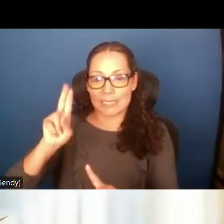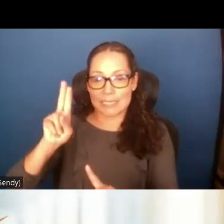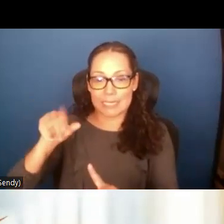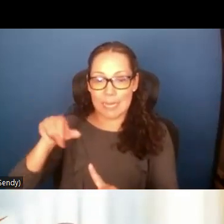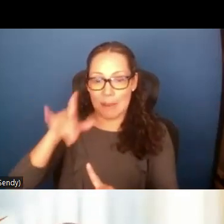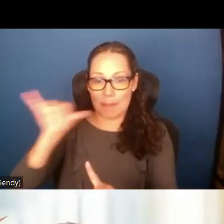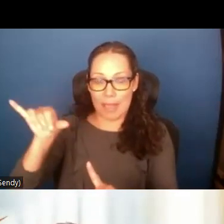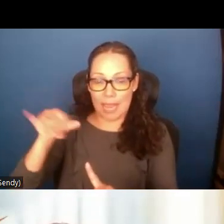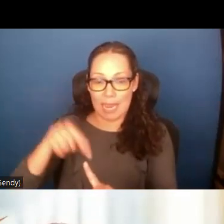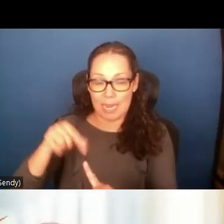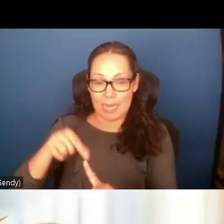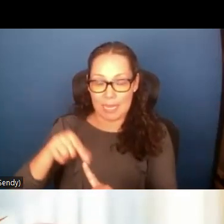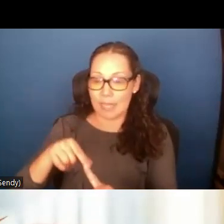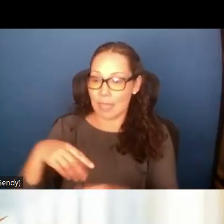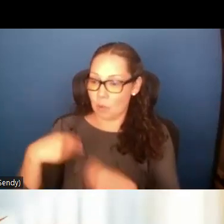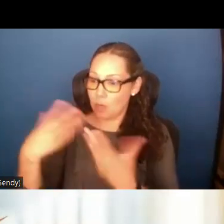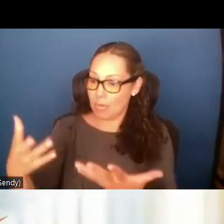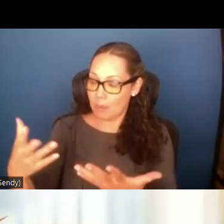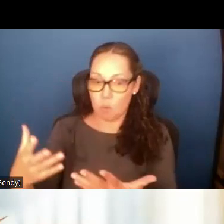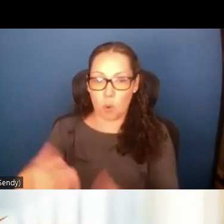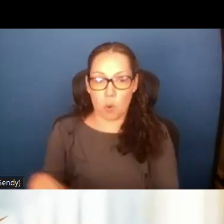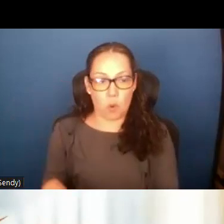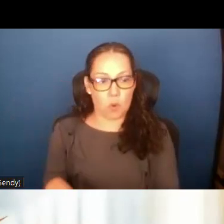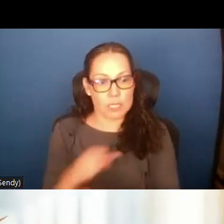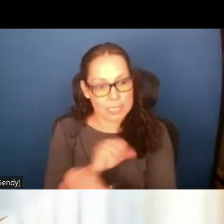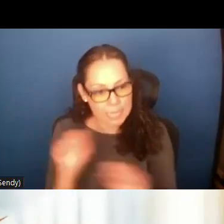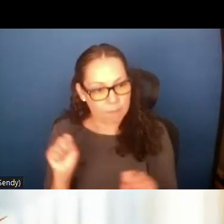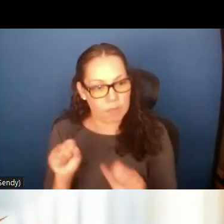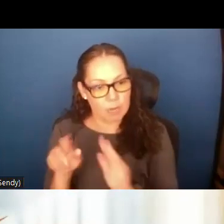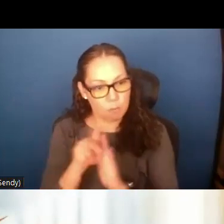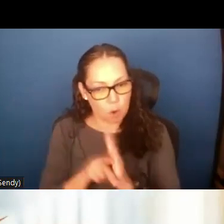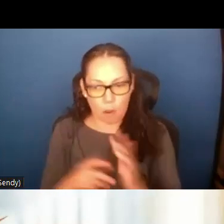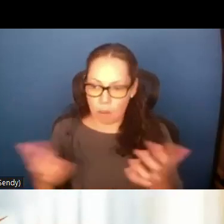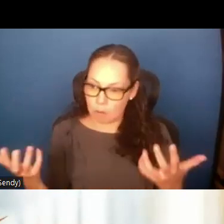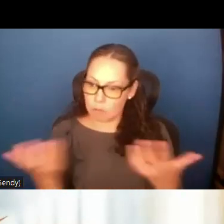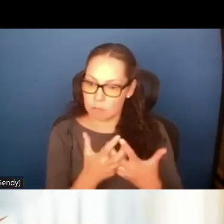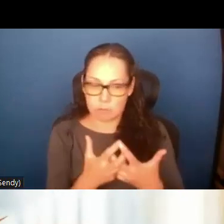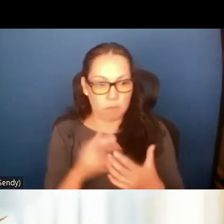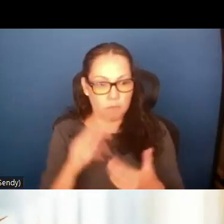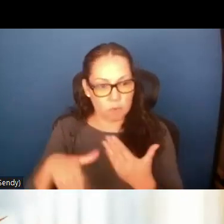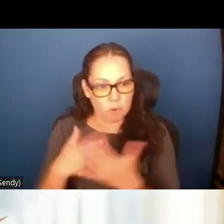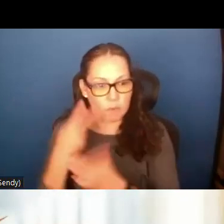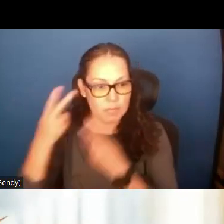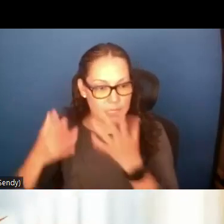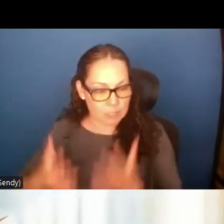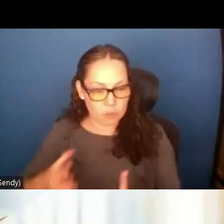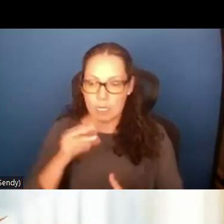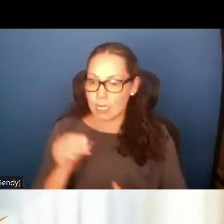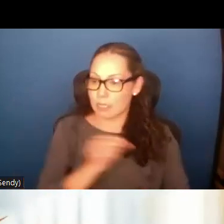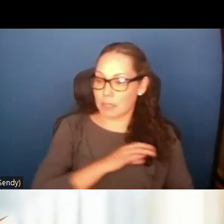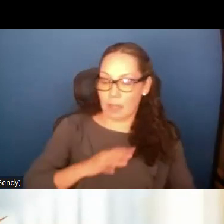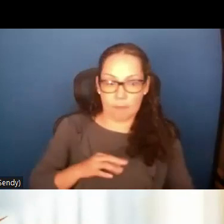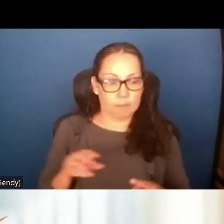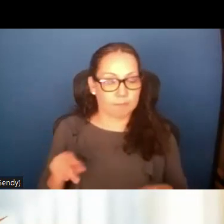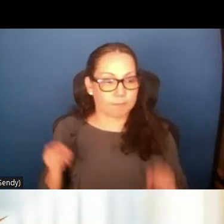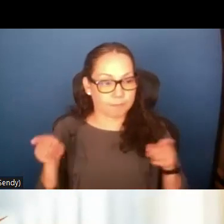that enable safety protocols and that would enable visitors to do the same and follow the same safety protocols as staff. I'm